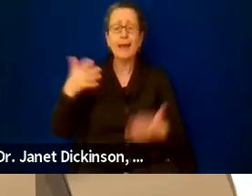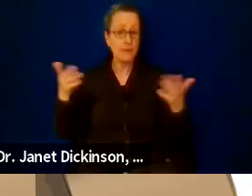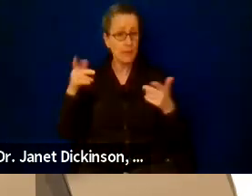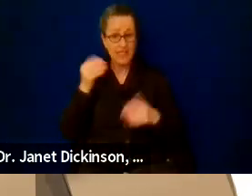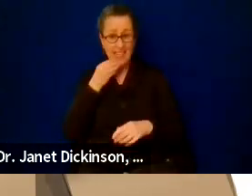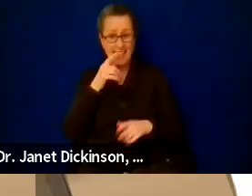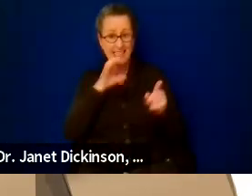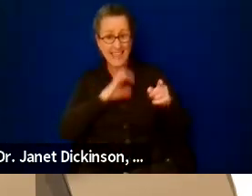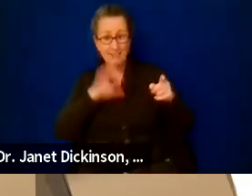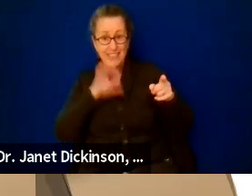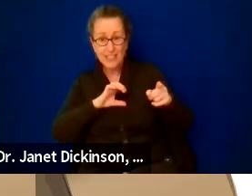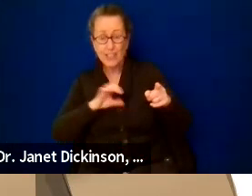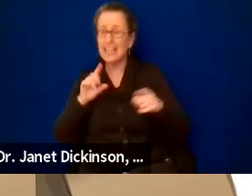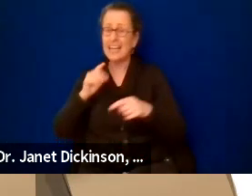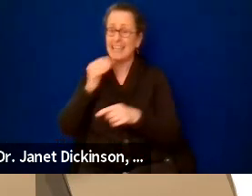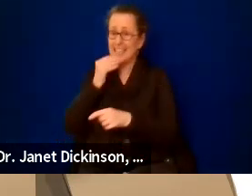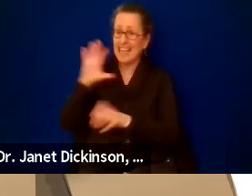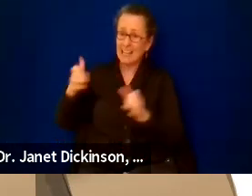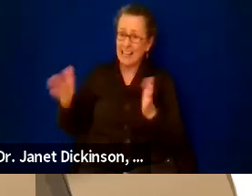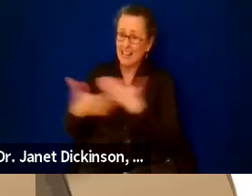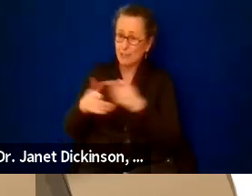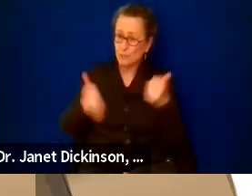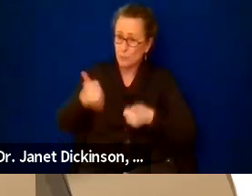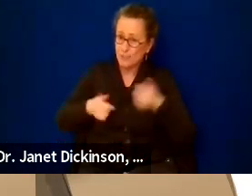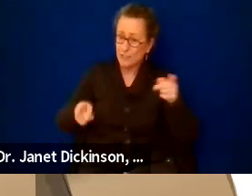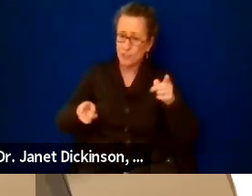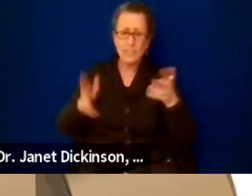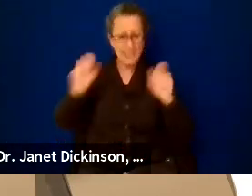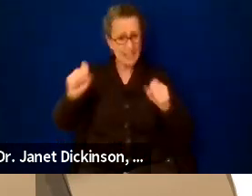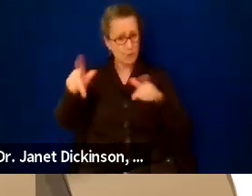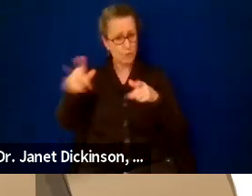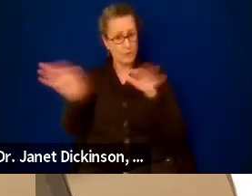cafeteria or the classroom? So Dr. Houle, how will that work, or what's the setup there?